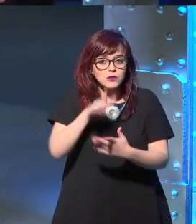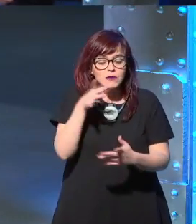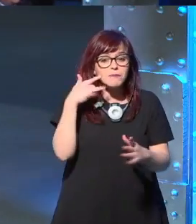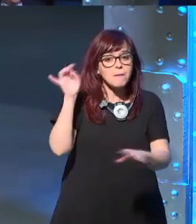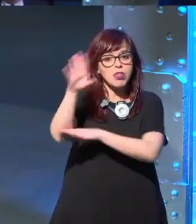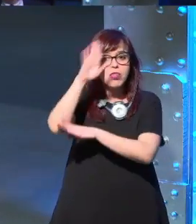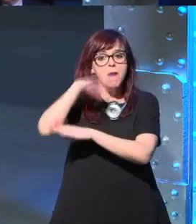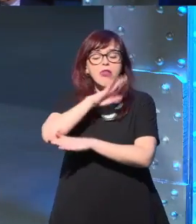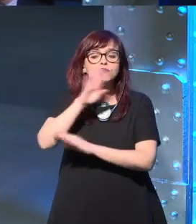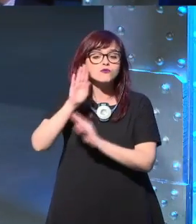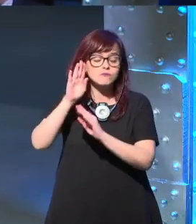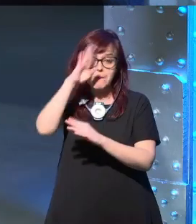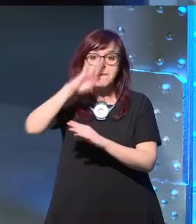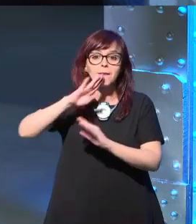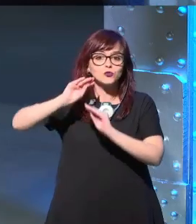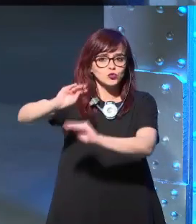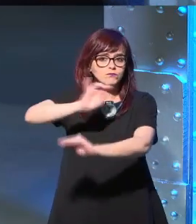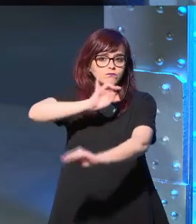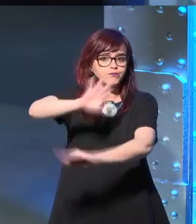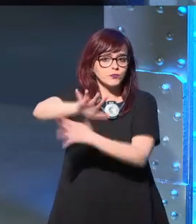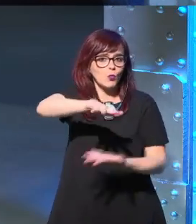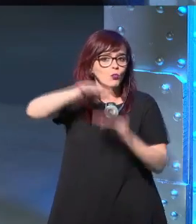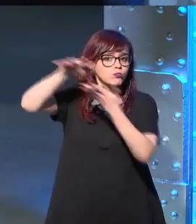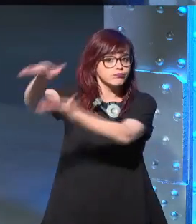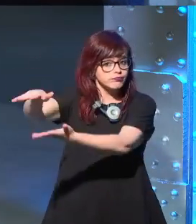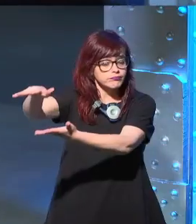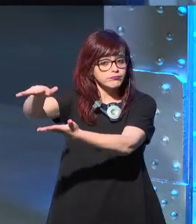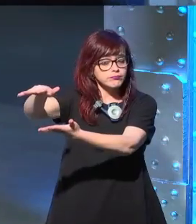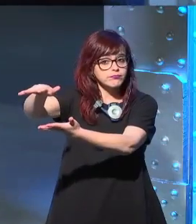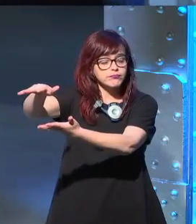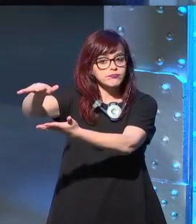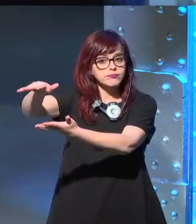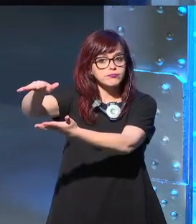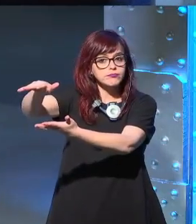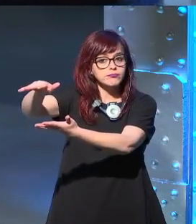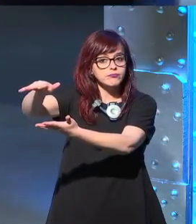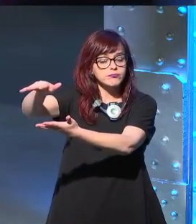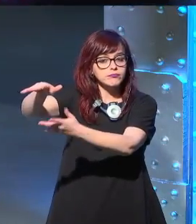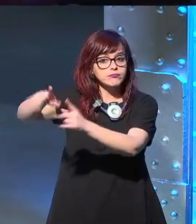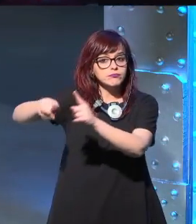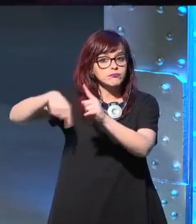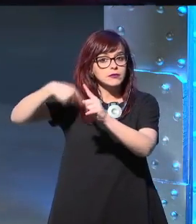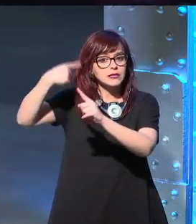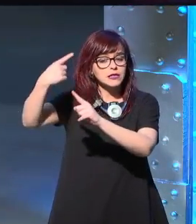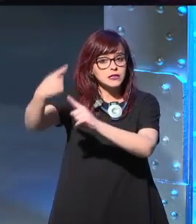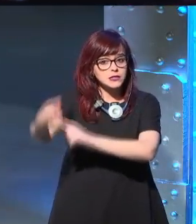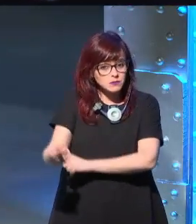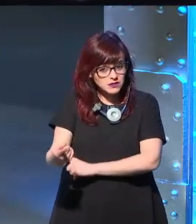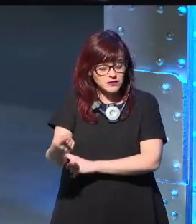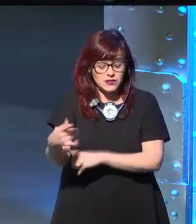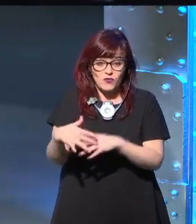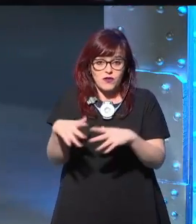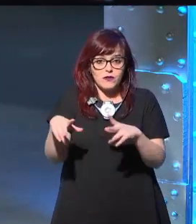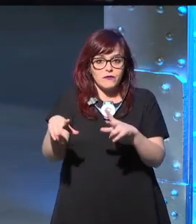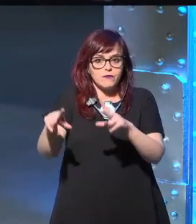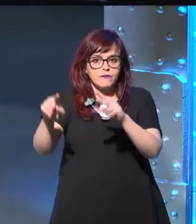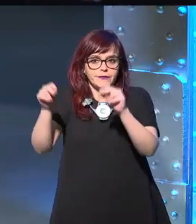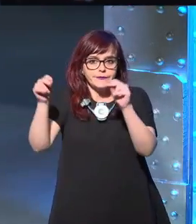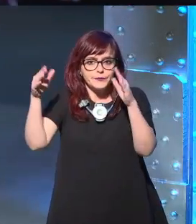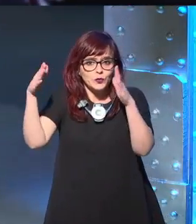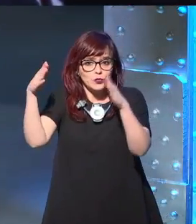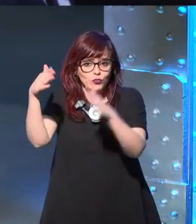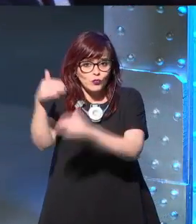obviously a little bit in an uncool situation with his dad because he didn't finish them. He's run into some problems. His hair is going gray.